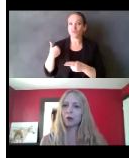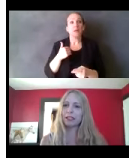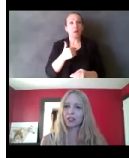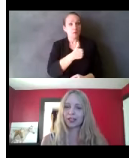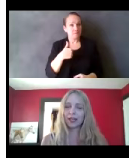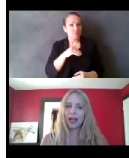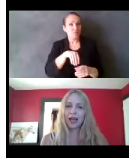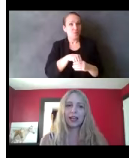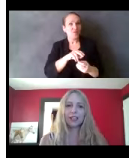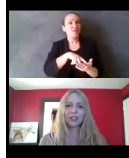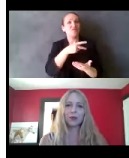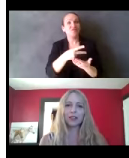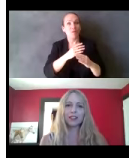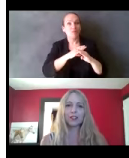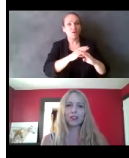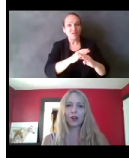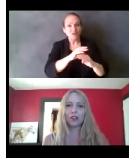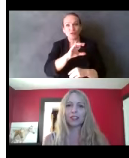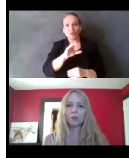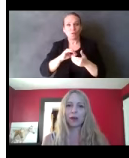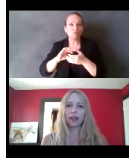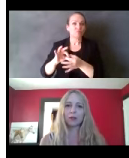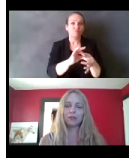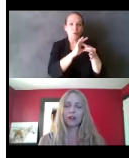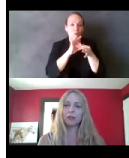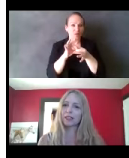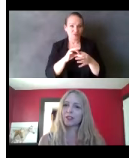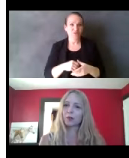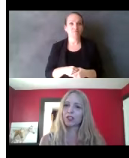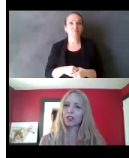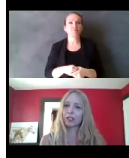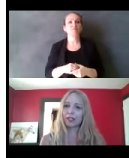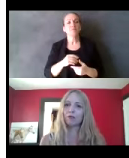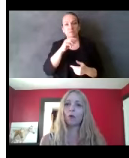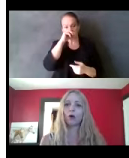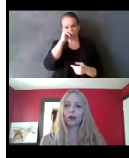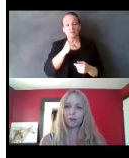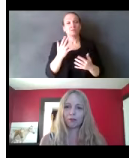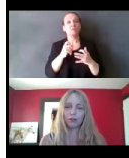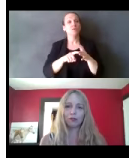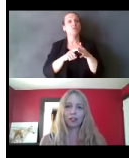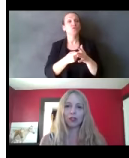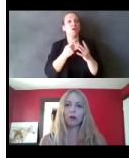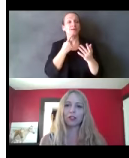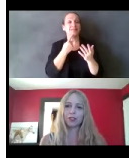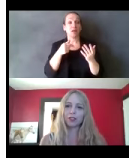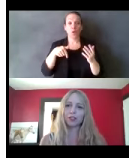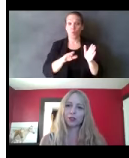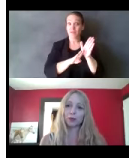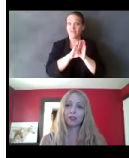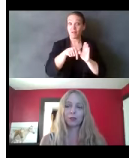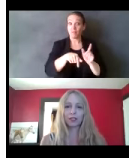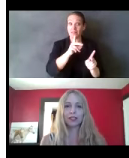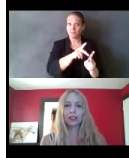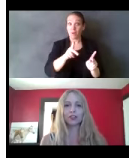Prevention Coalition. And I just wanted to start this by, we developed this originally for the Falls Prevention Coalition to